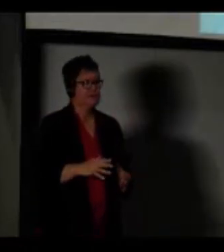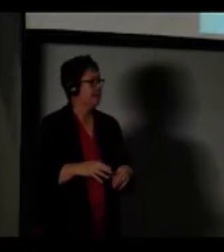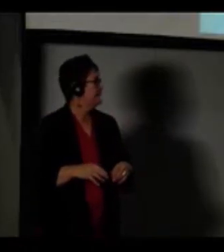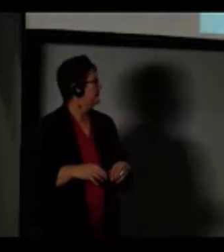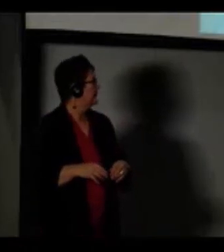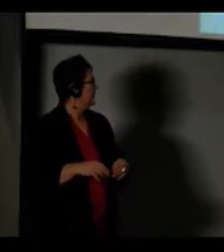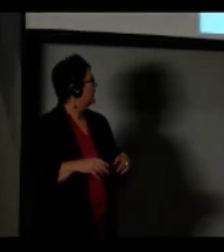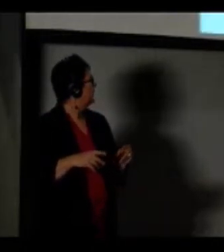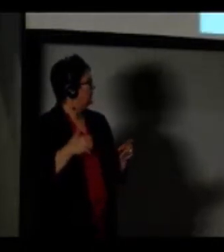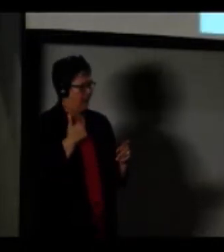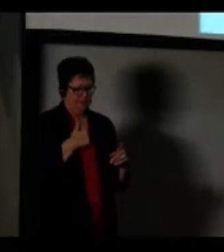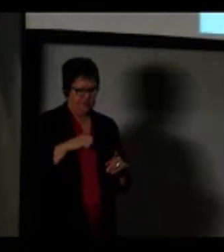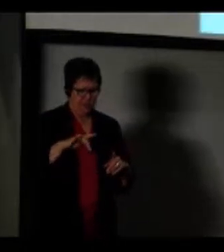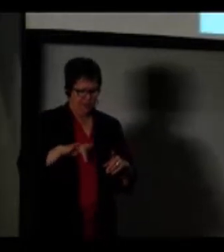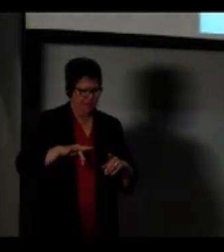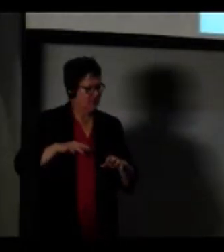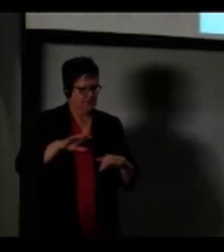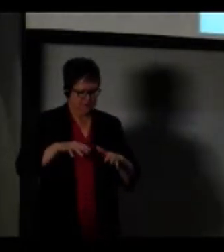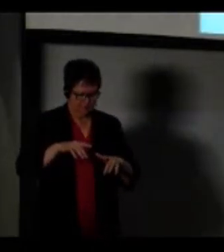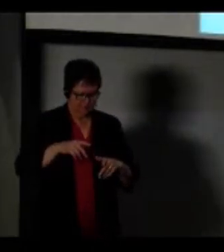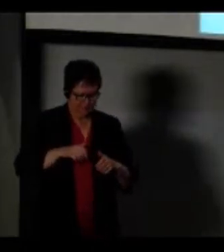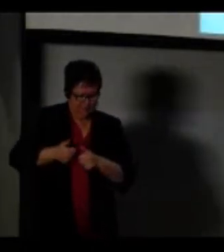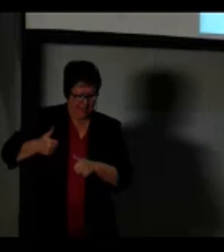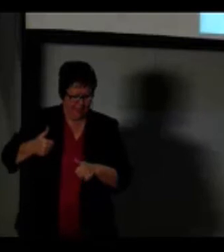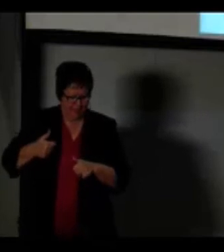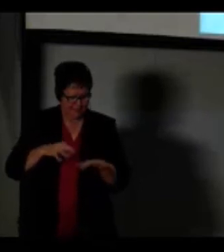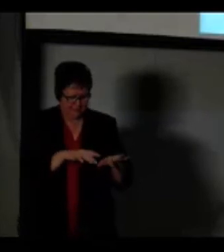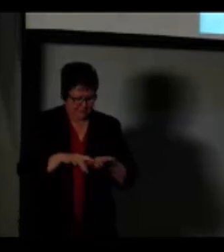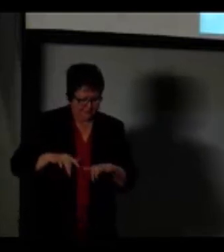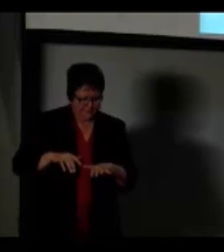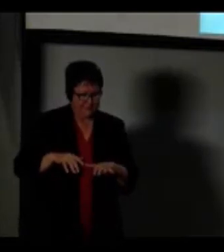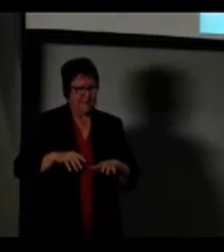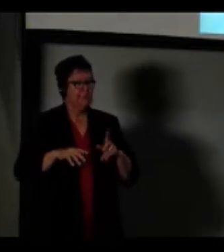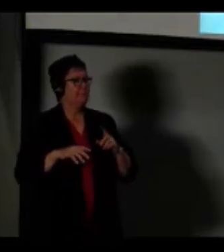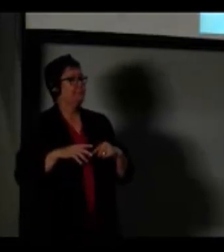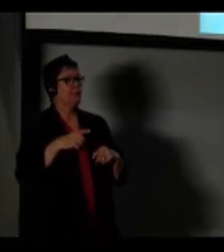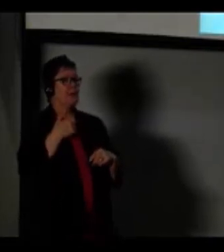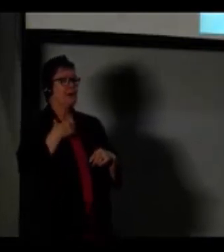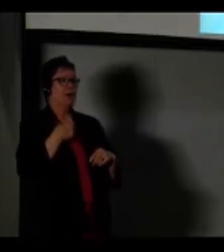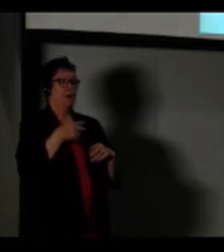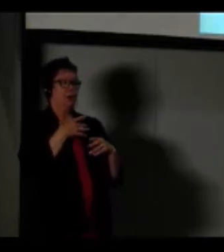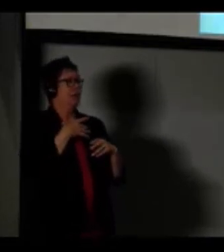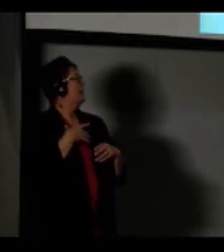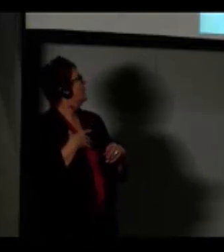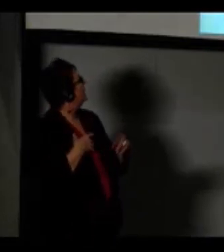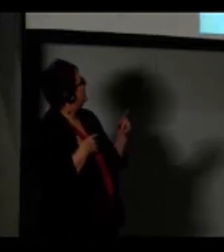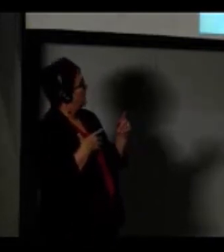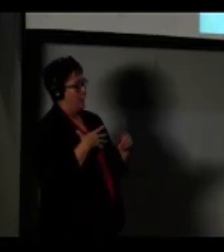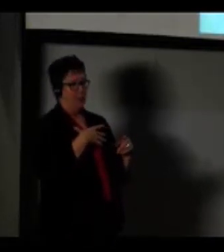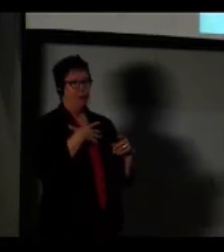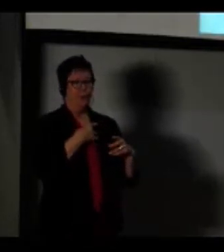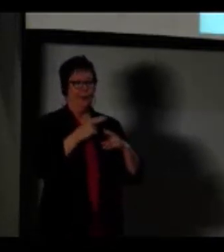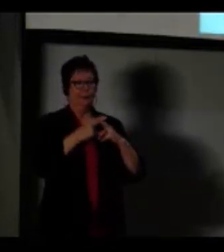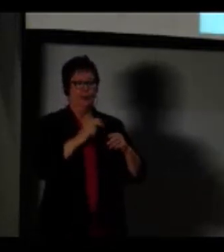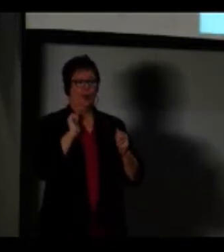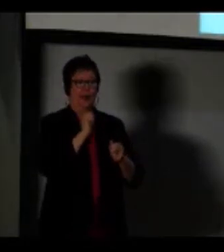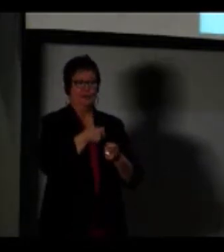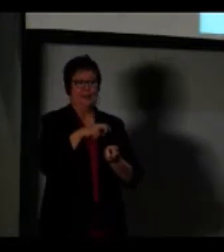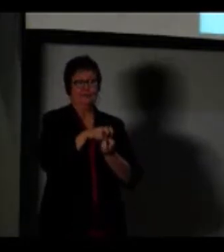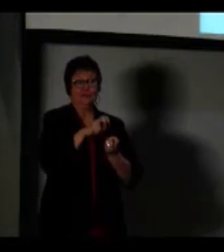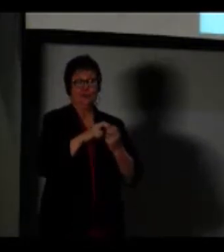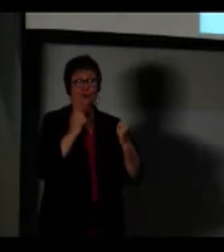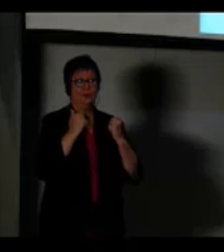Oops, actually I'm one behind, sorry about that. We like to think that we're squirrels with capes. So again,